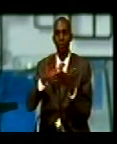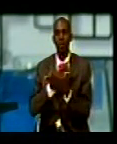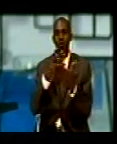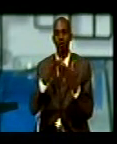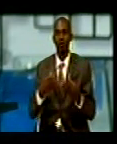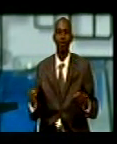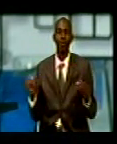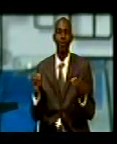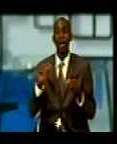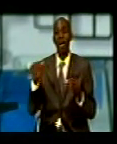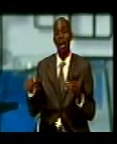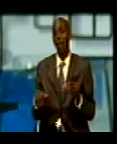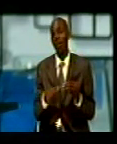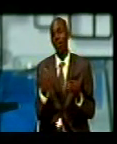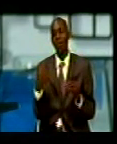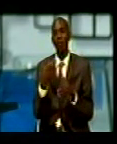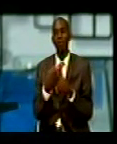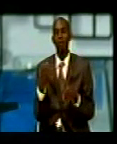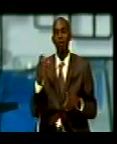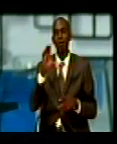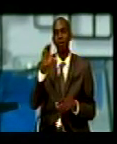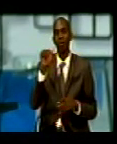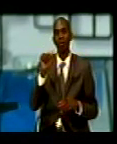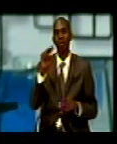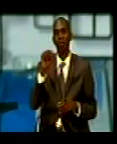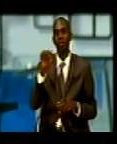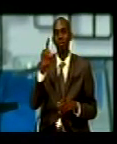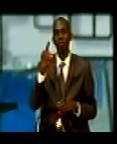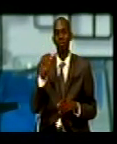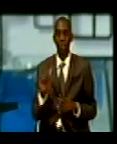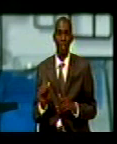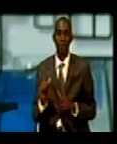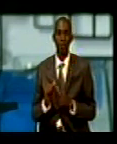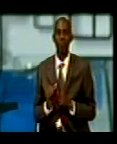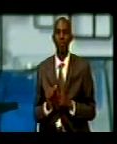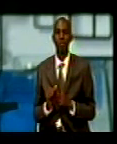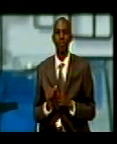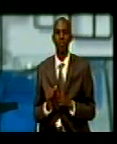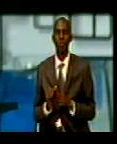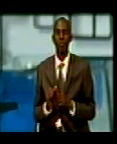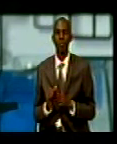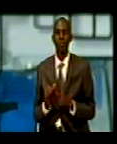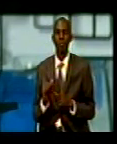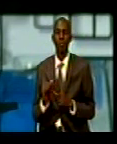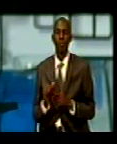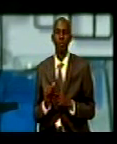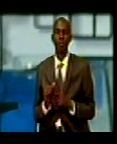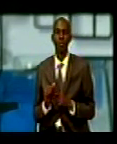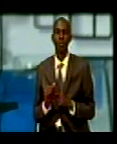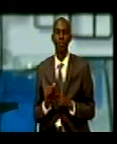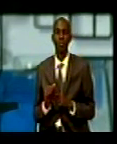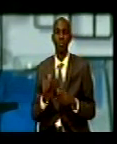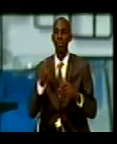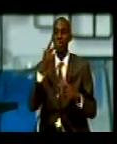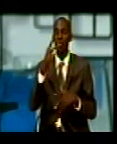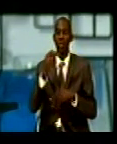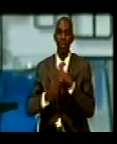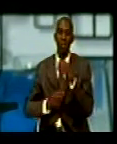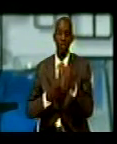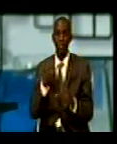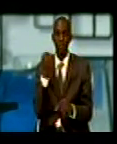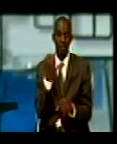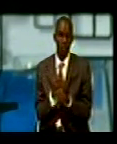Canada, Edmonton particularly. This is from Shola Olawale. 3 years allergy to